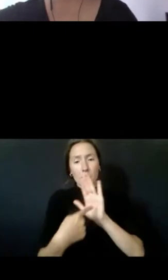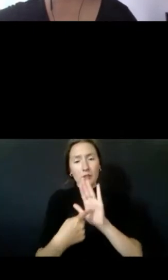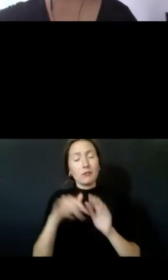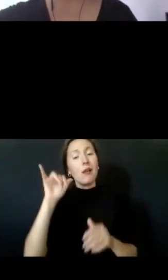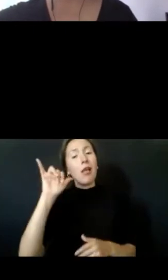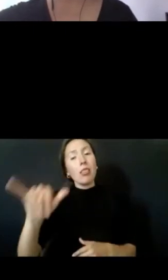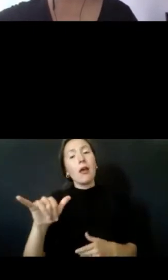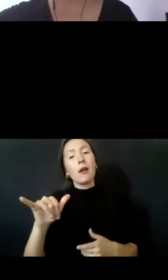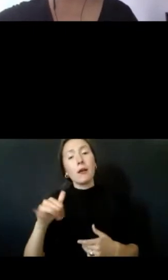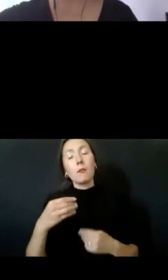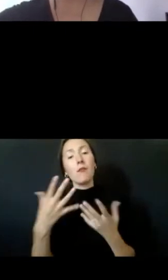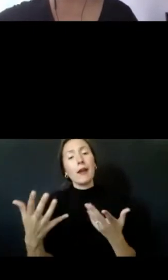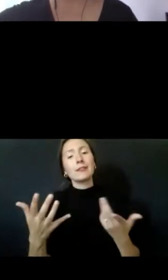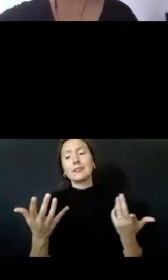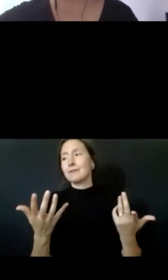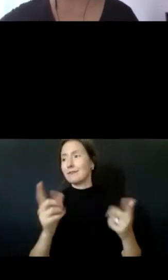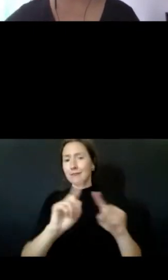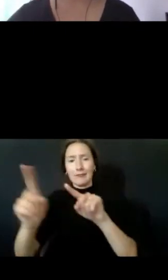relationships.